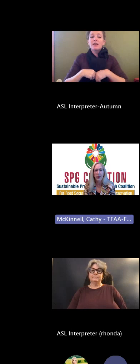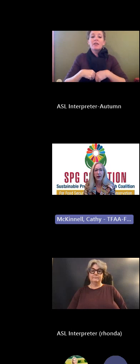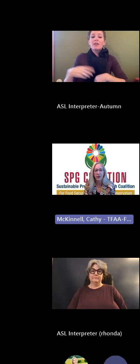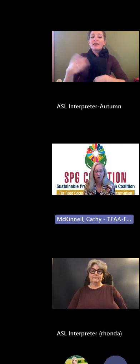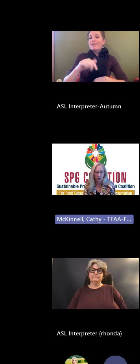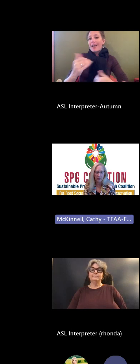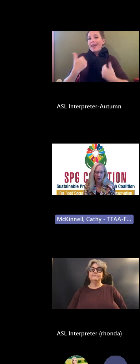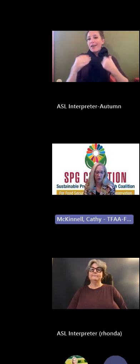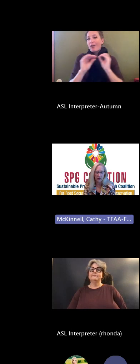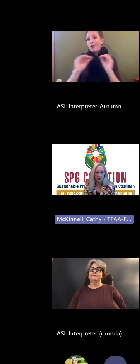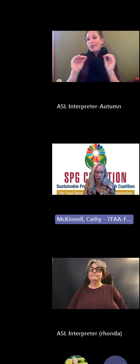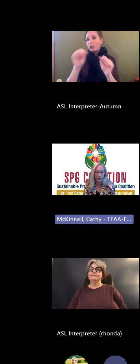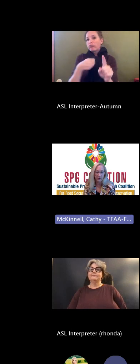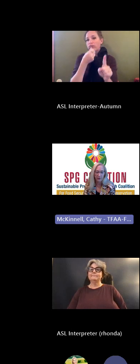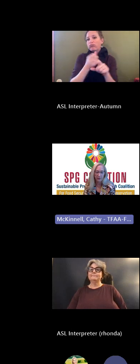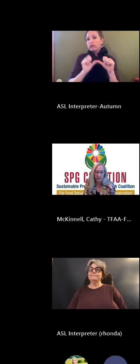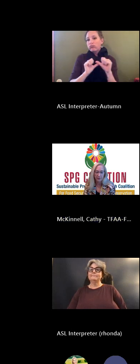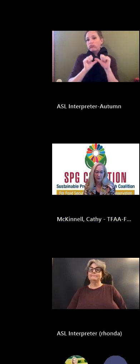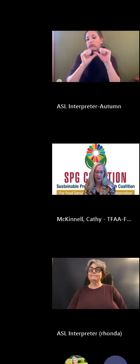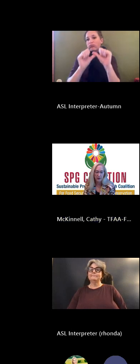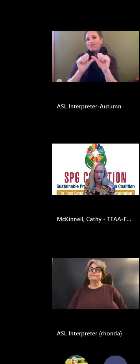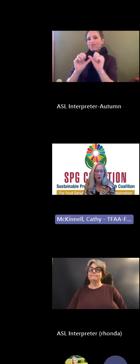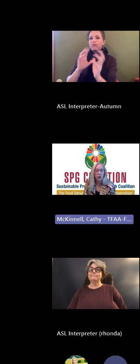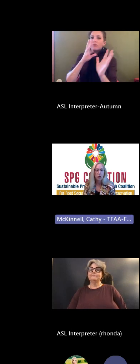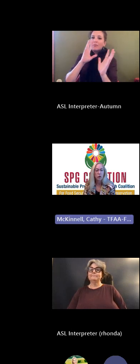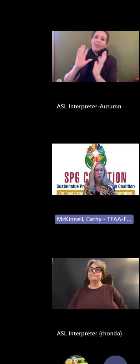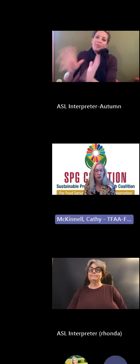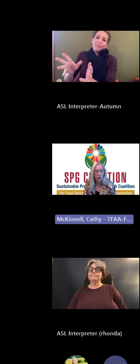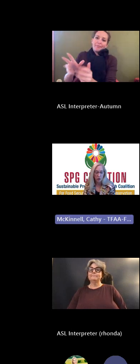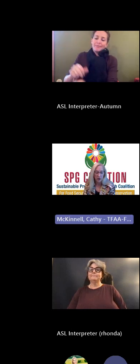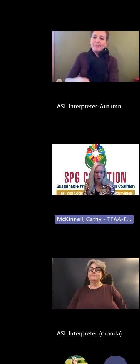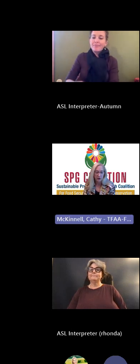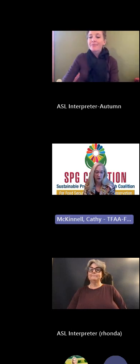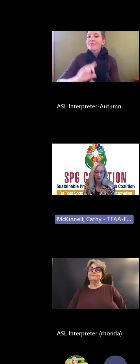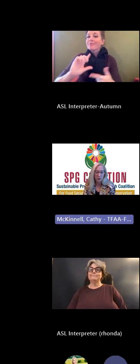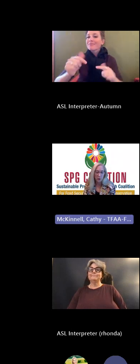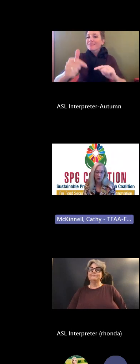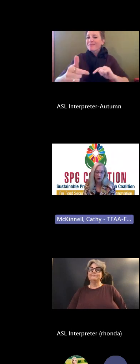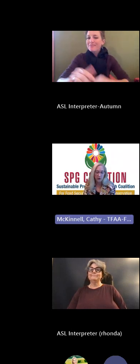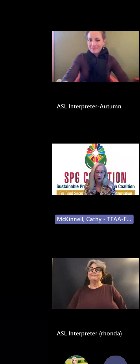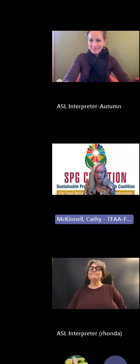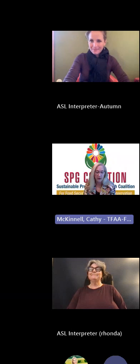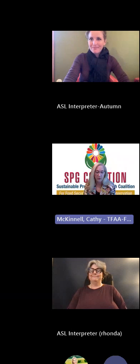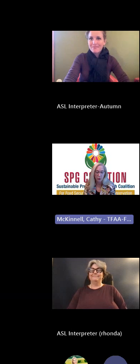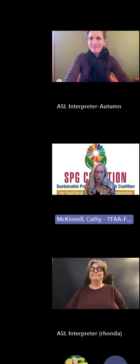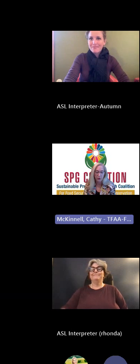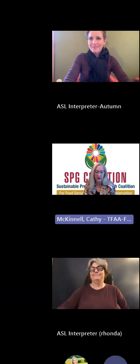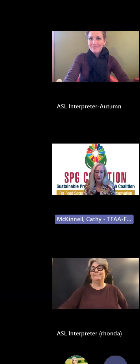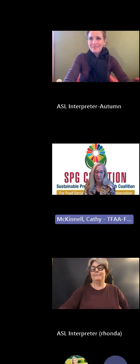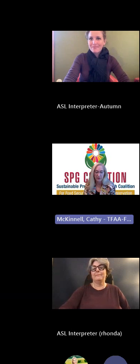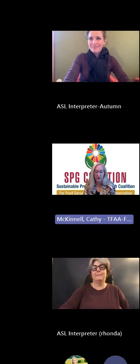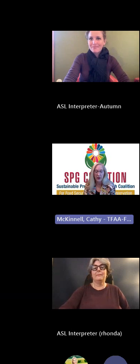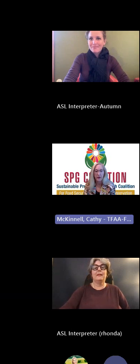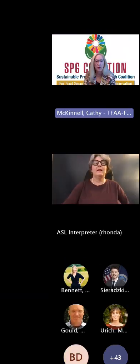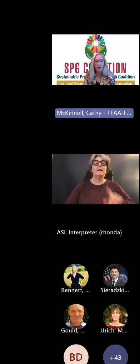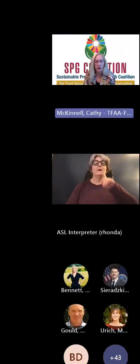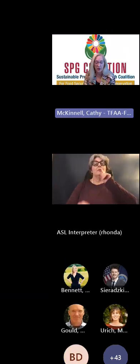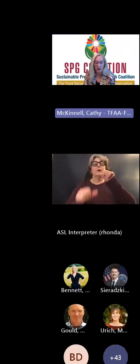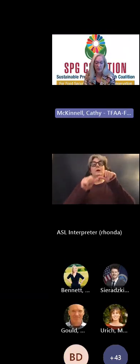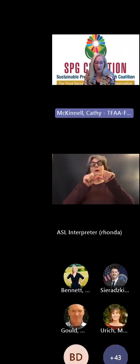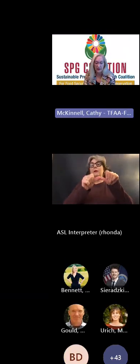no impact and just remain on the shelf. So also, sustainable productivity is improved and